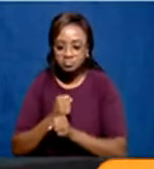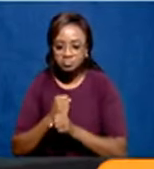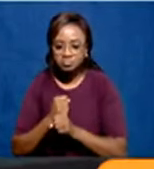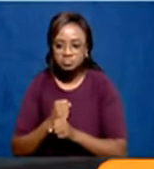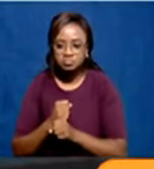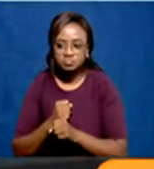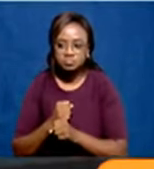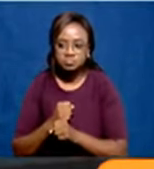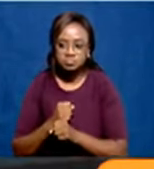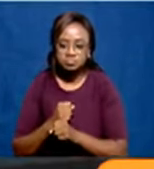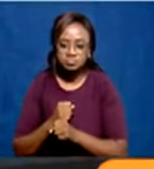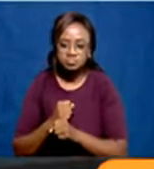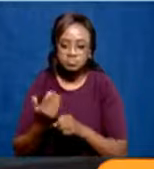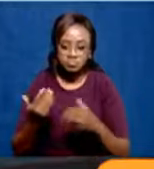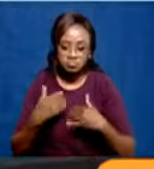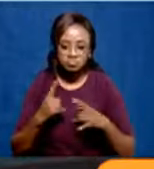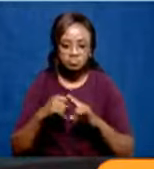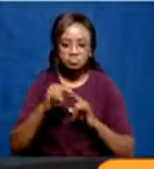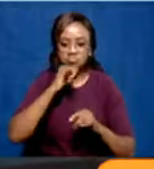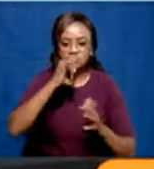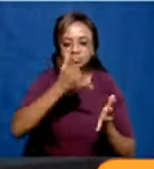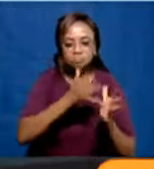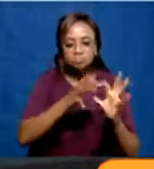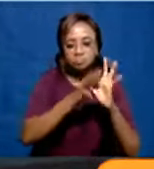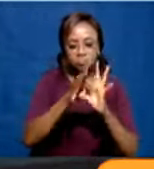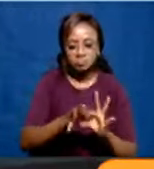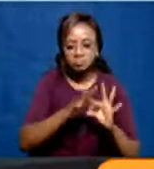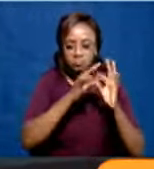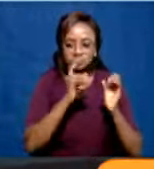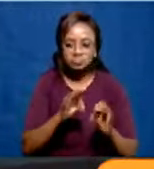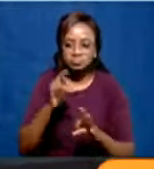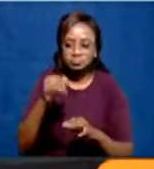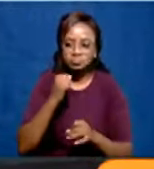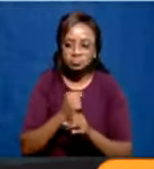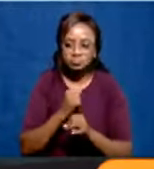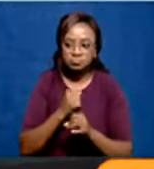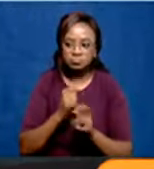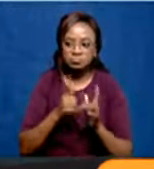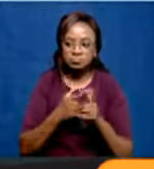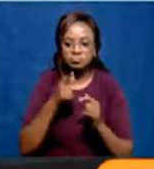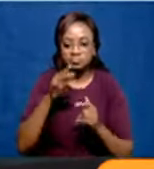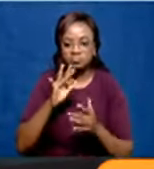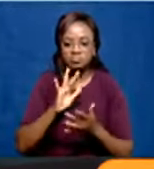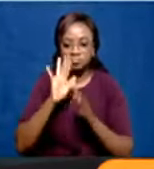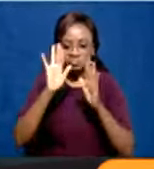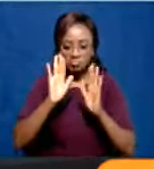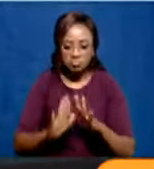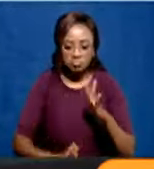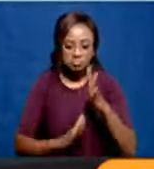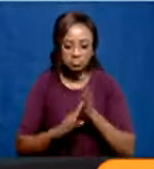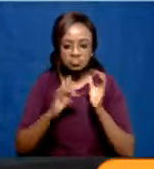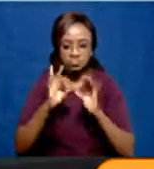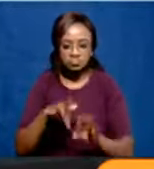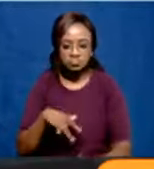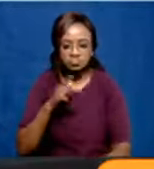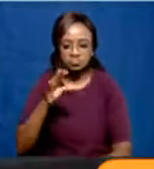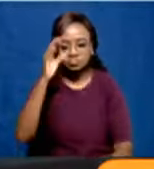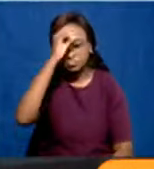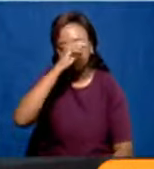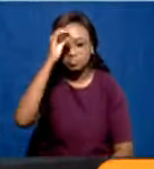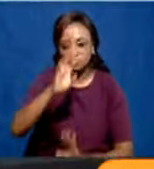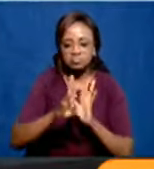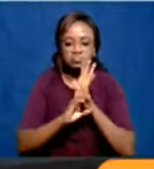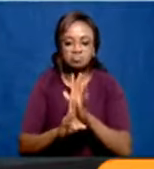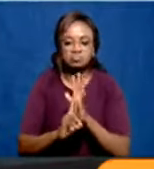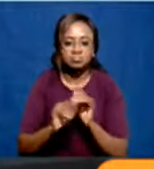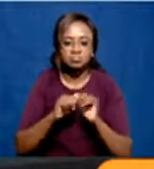unions. I would want to say that if they are employed and not in unions, it becomes even more important if they feel that their views have not been represented sufficiently,